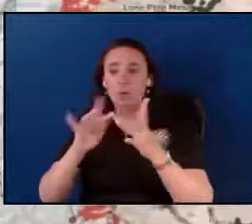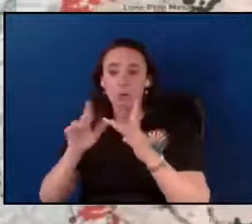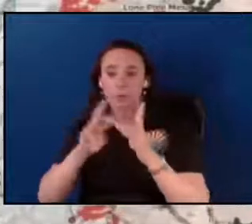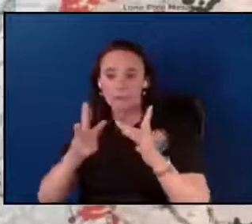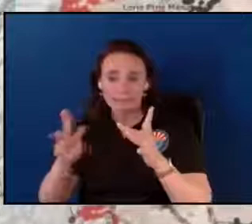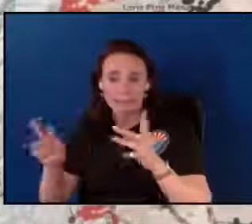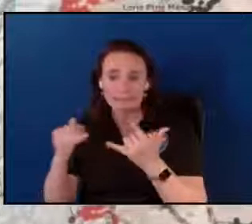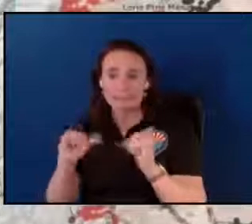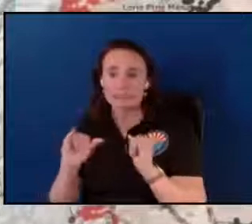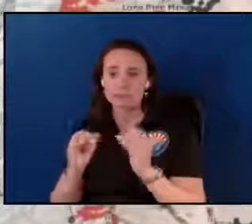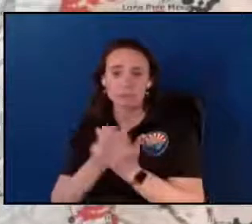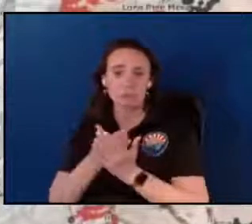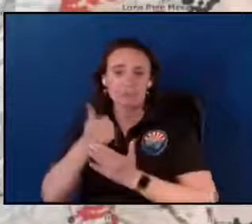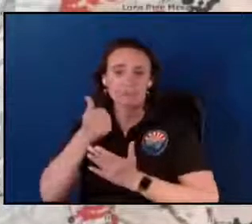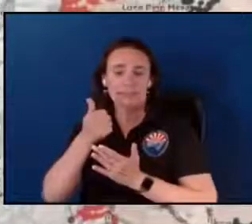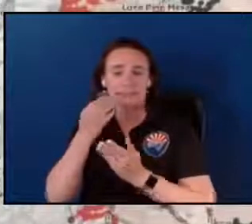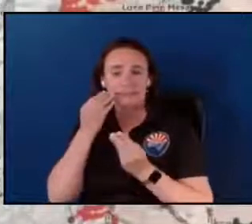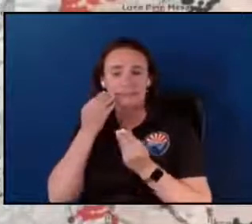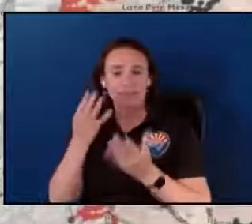at